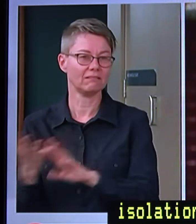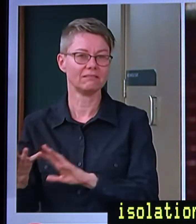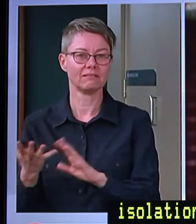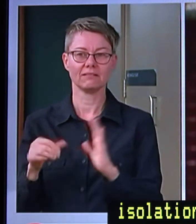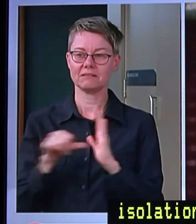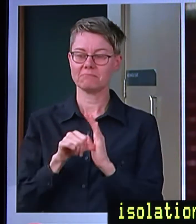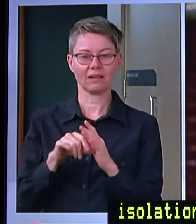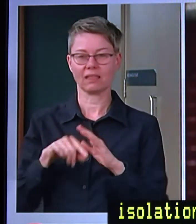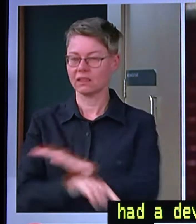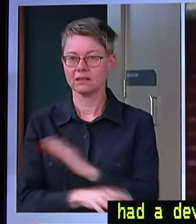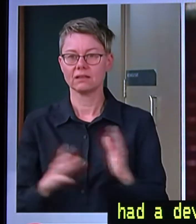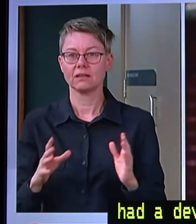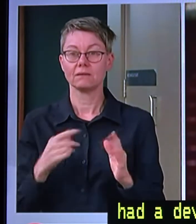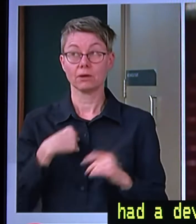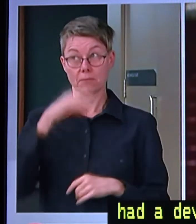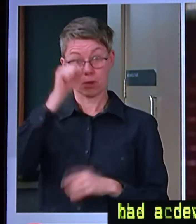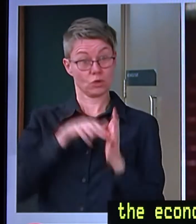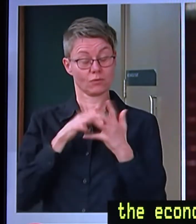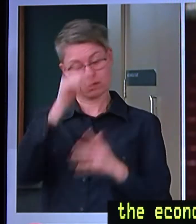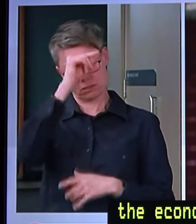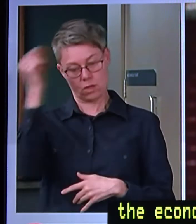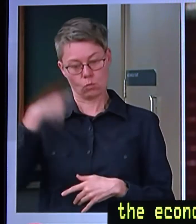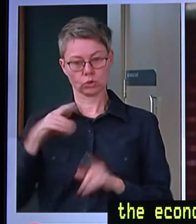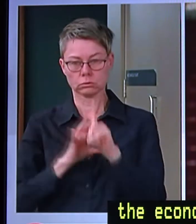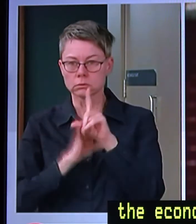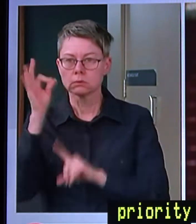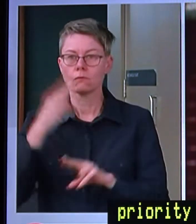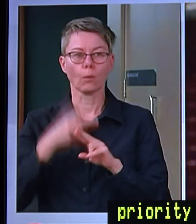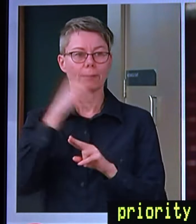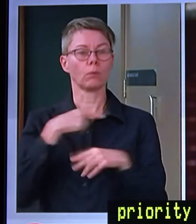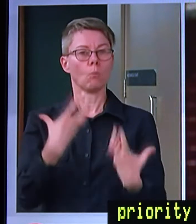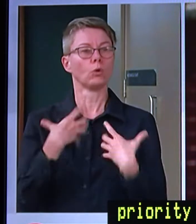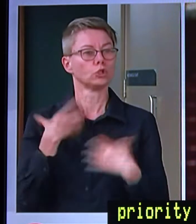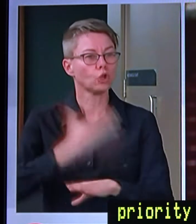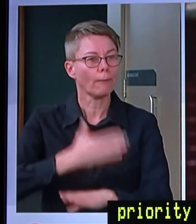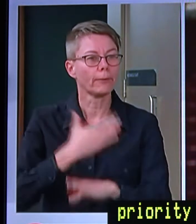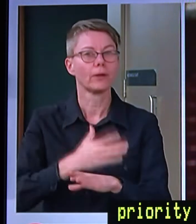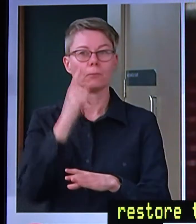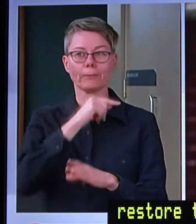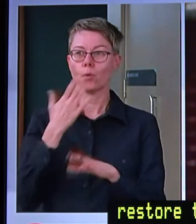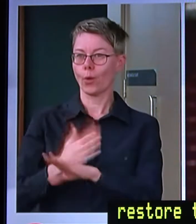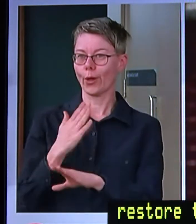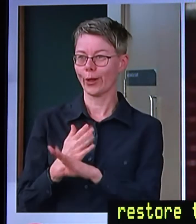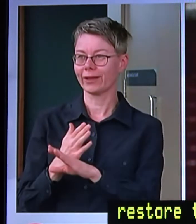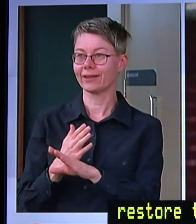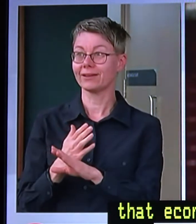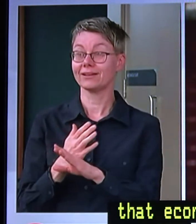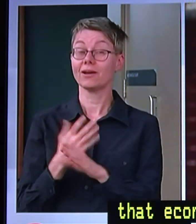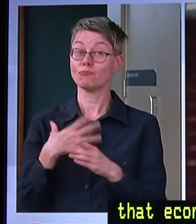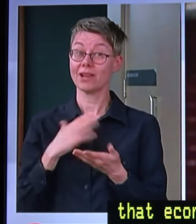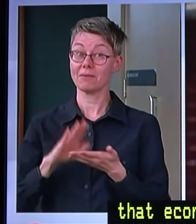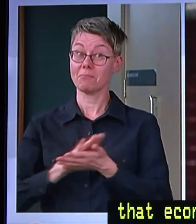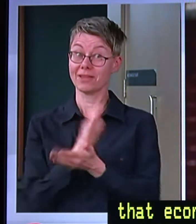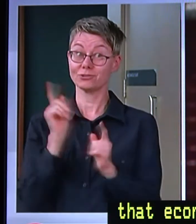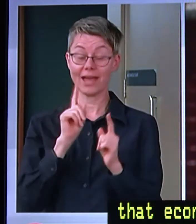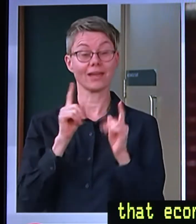our government is to restore those jobs, is to provide that economic stimulus where we can. And I'm very pleased today to be joined by the outstanding Minister for Planning,